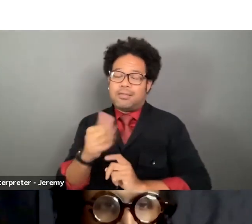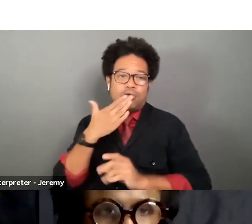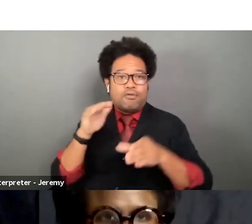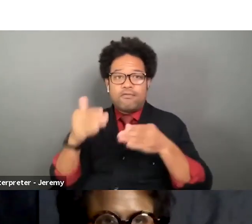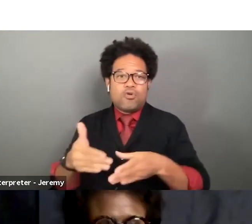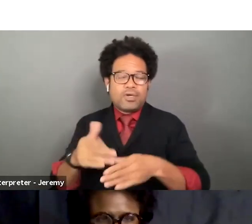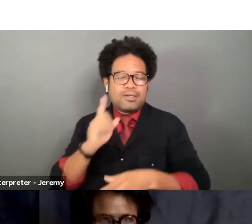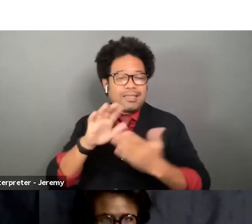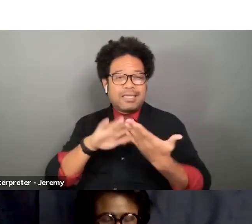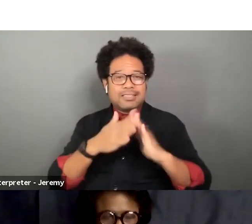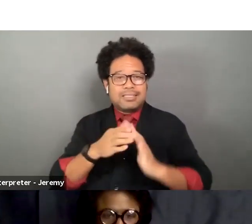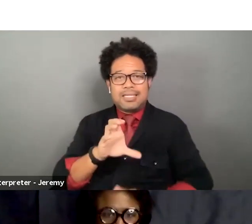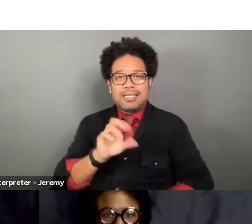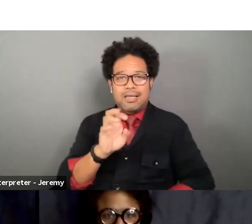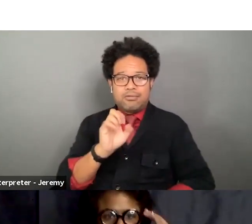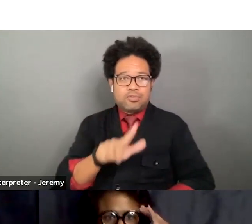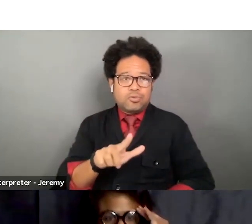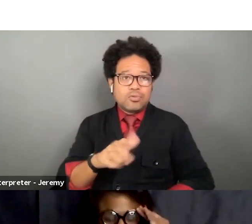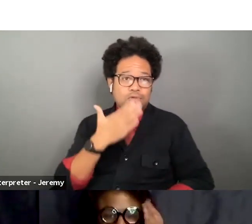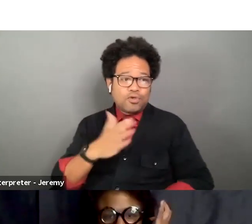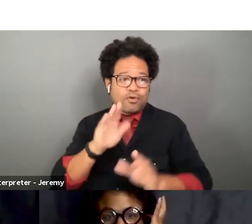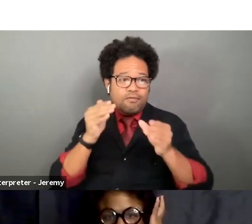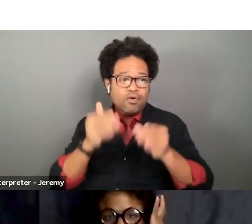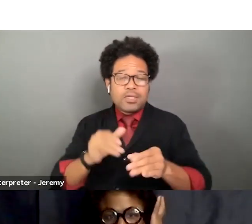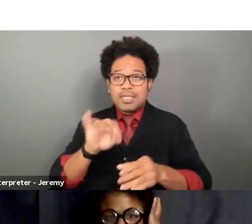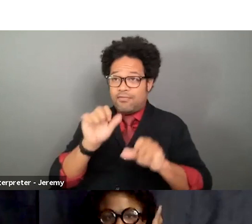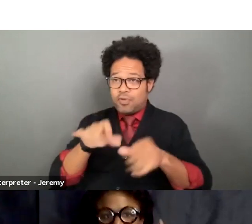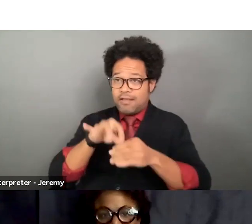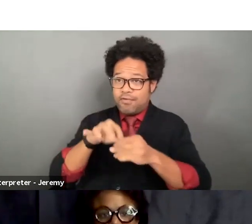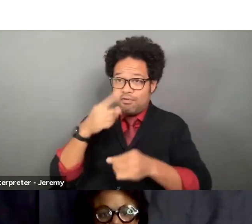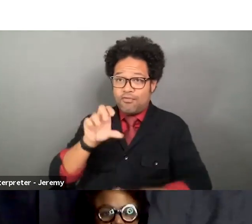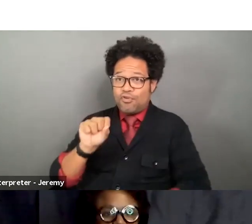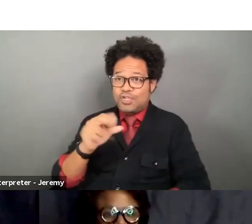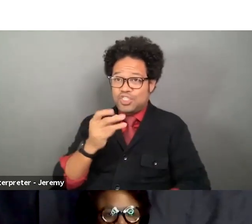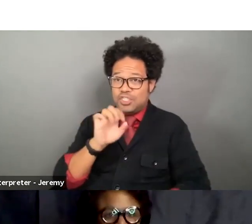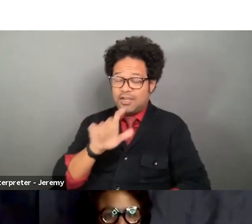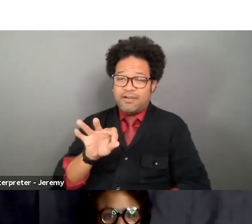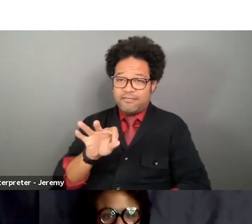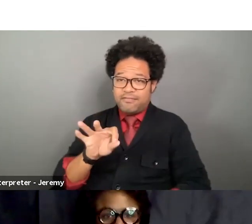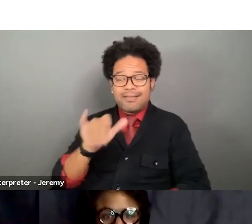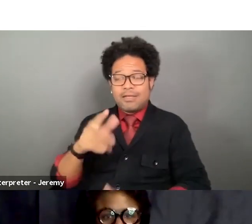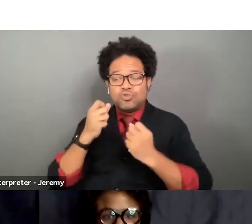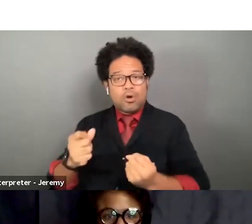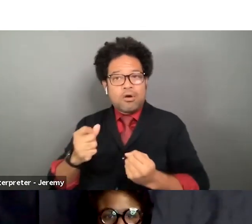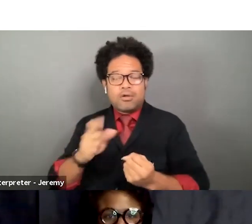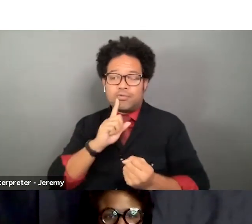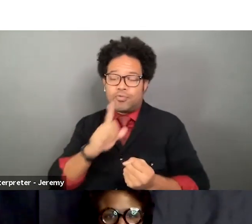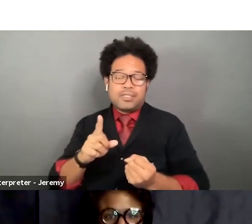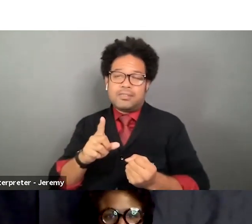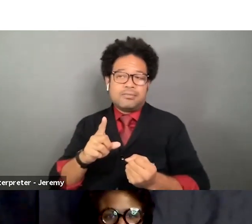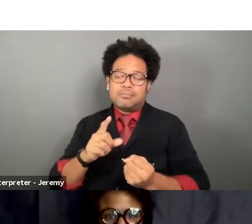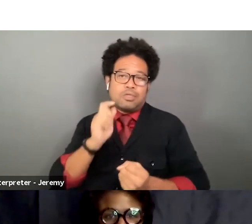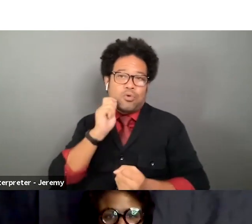city council is a really great focus. If you can vote for a sheriff, that's strong. That's strong. That's a really, really cool thing